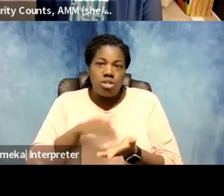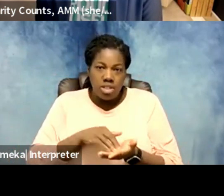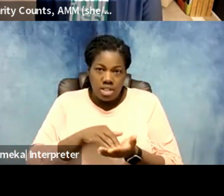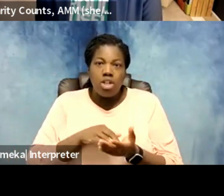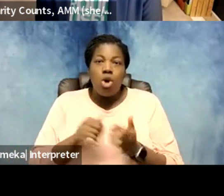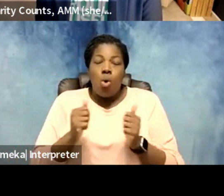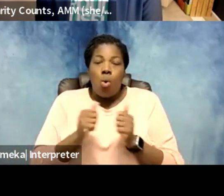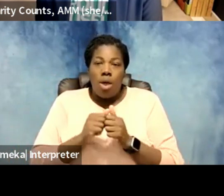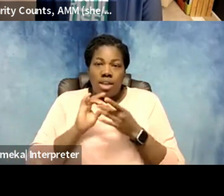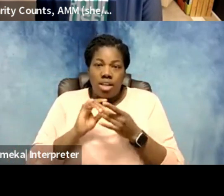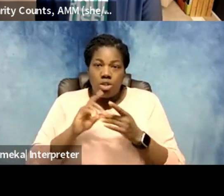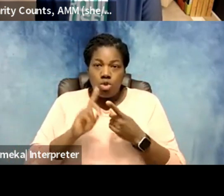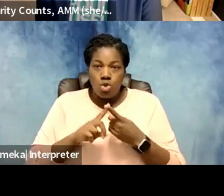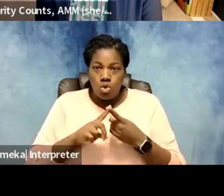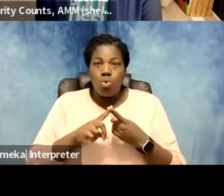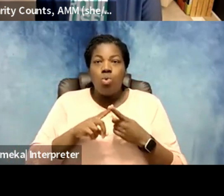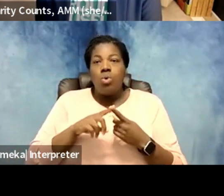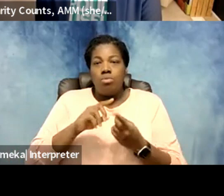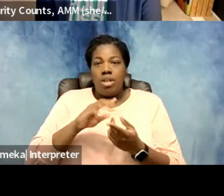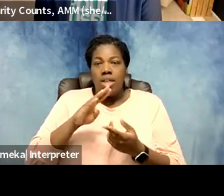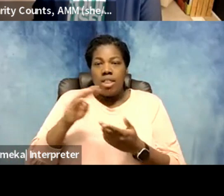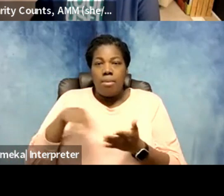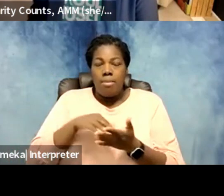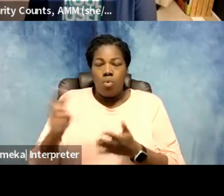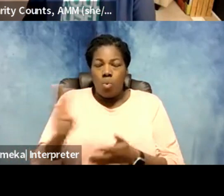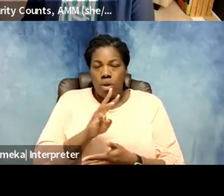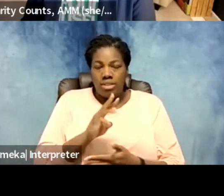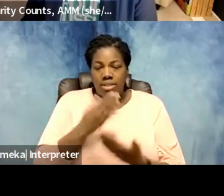with connections to this Midwest region. Thank you.